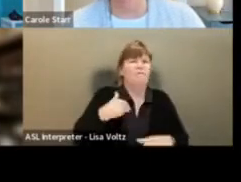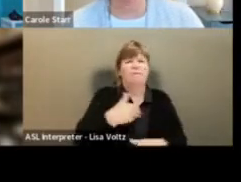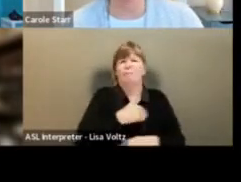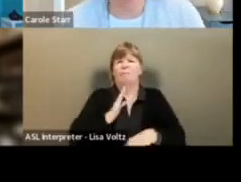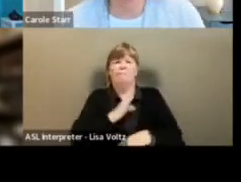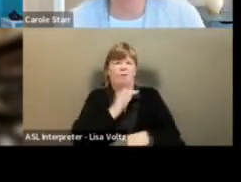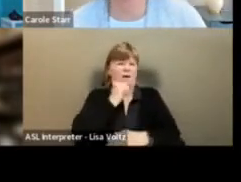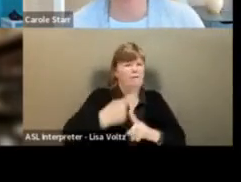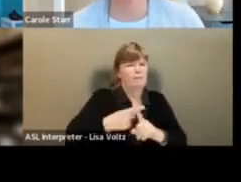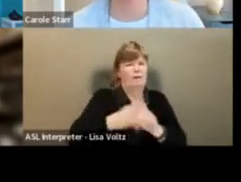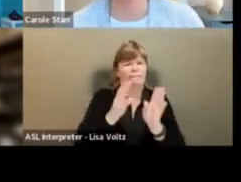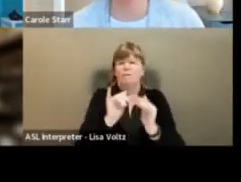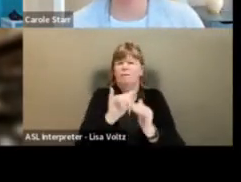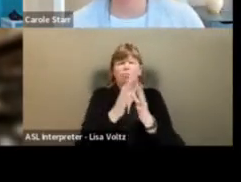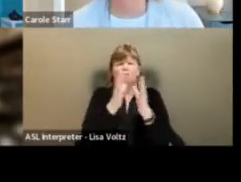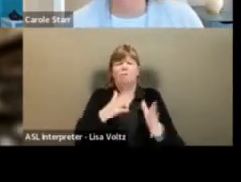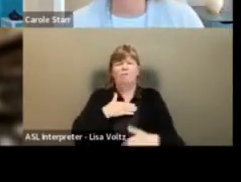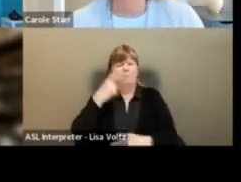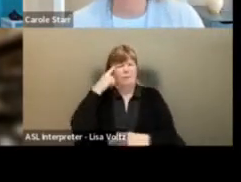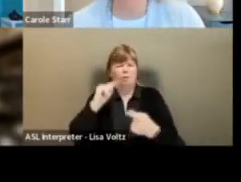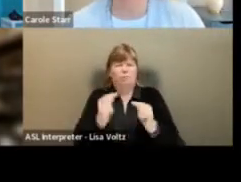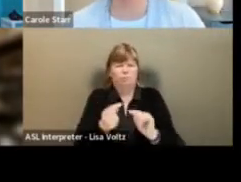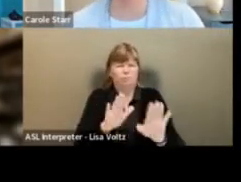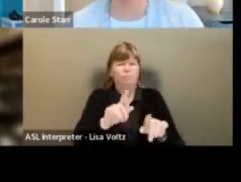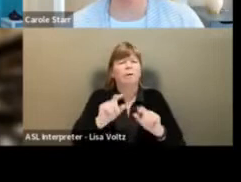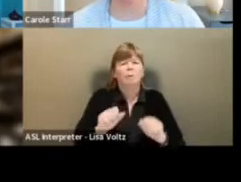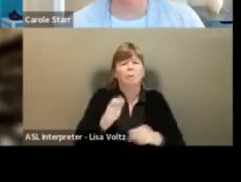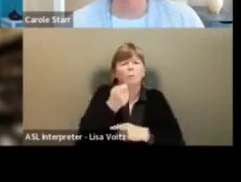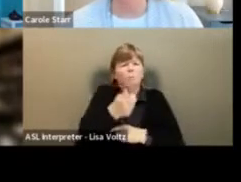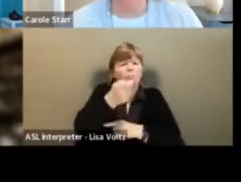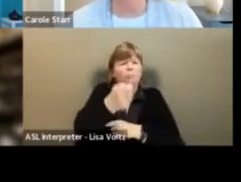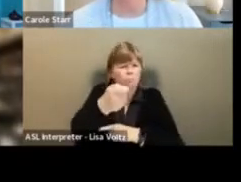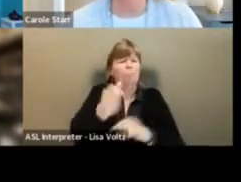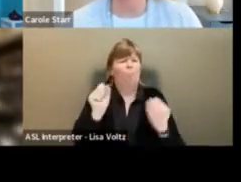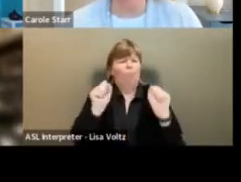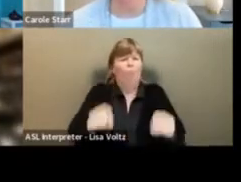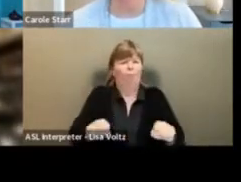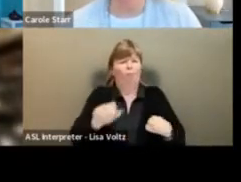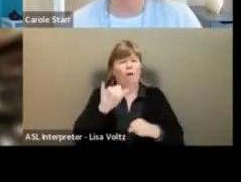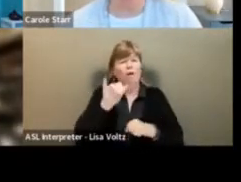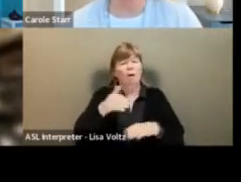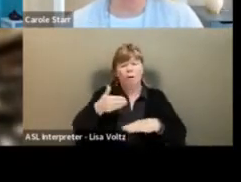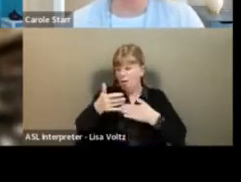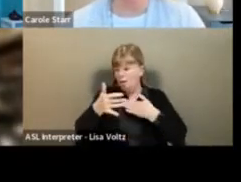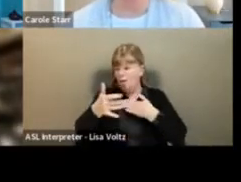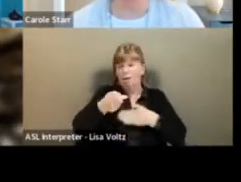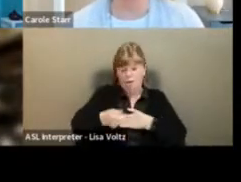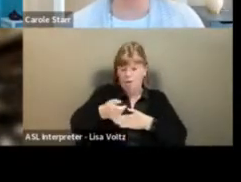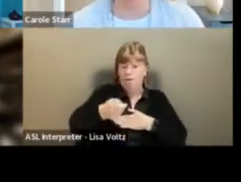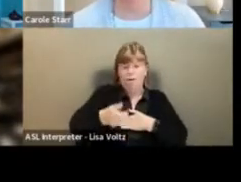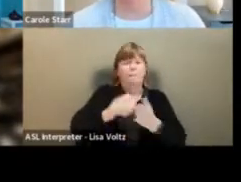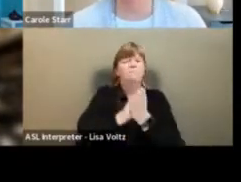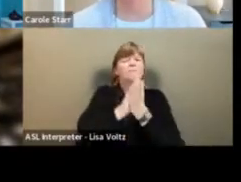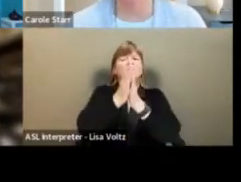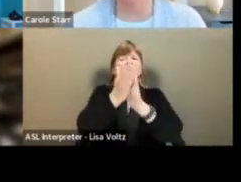month meetings. It was just too much for my brain injury, but I could do little projects. And over time, those little projects built into